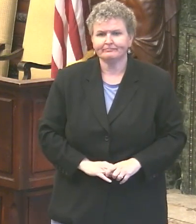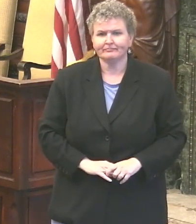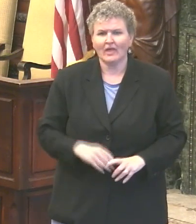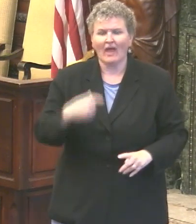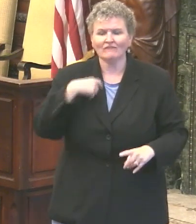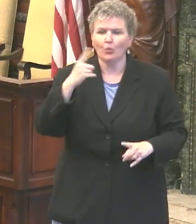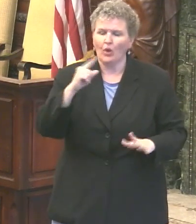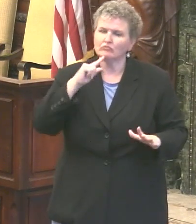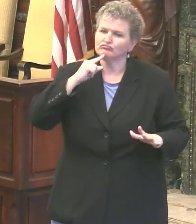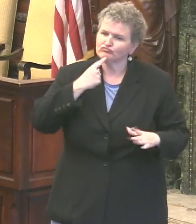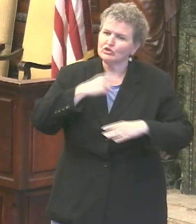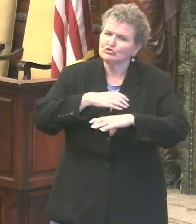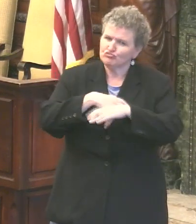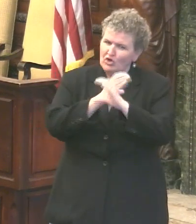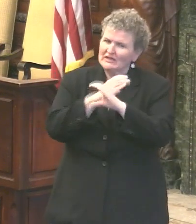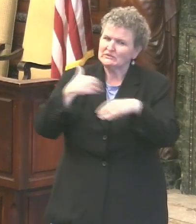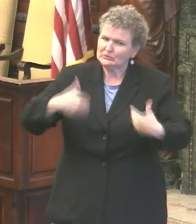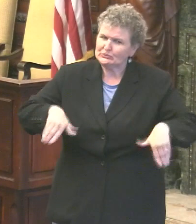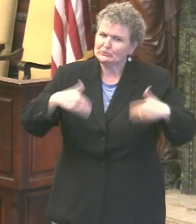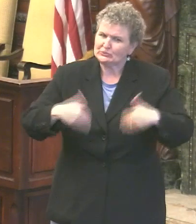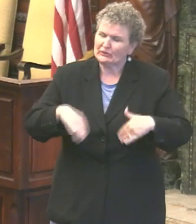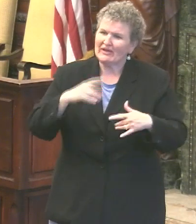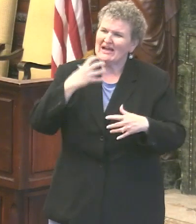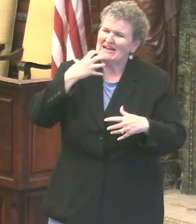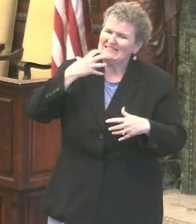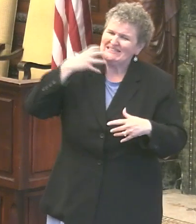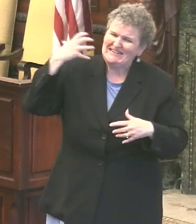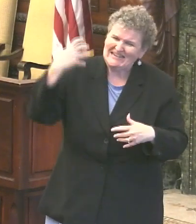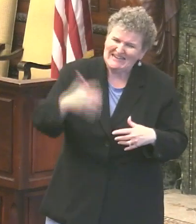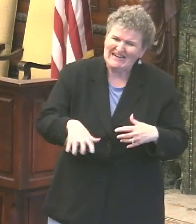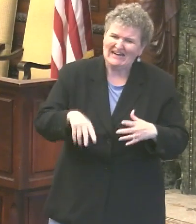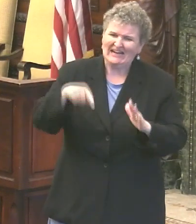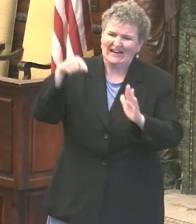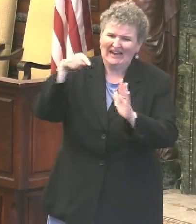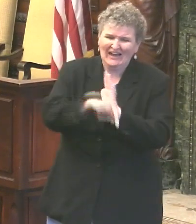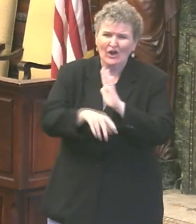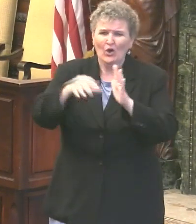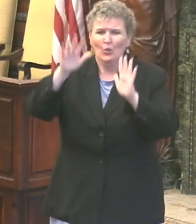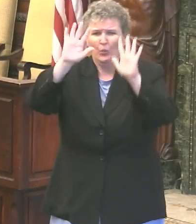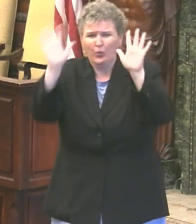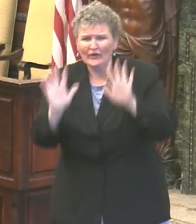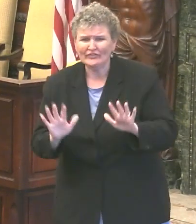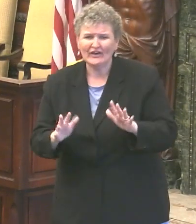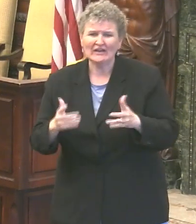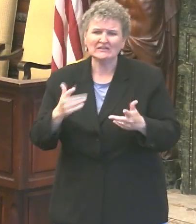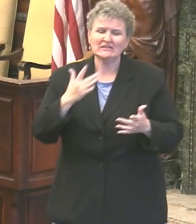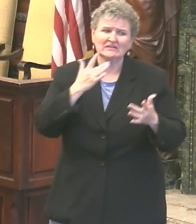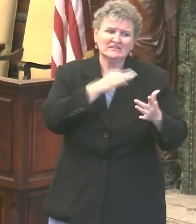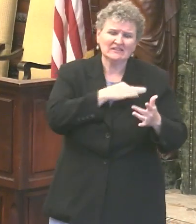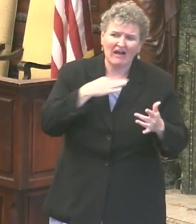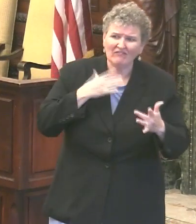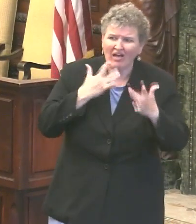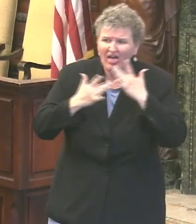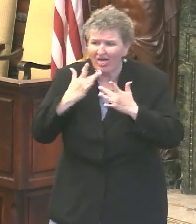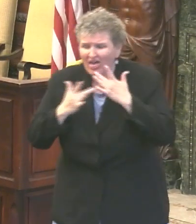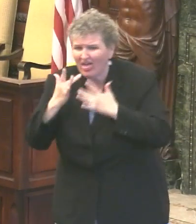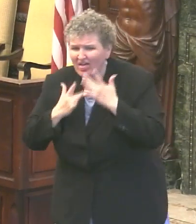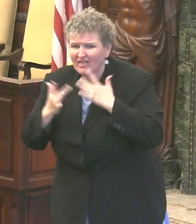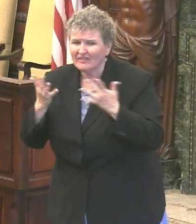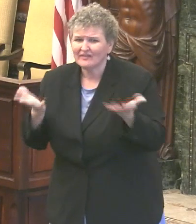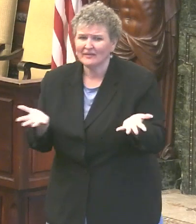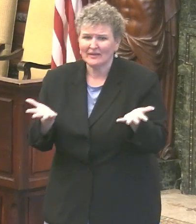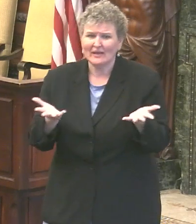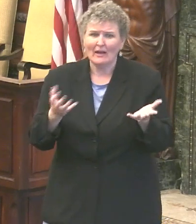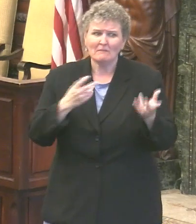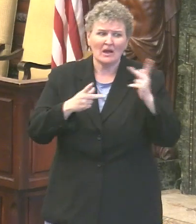mode with severe heat and severe weather and shortages of staff. People complaining they want their trash picked up, as